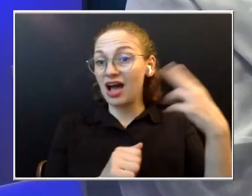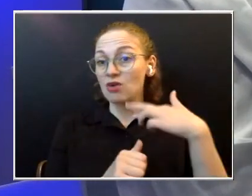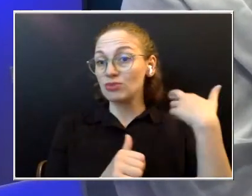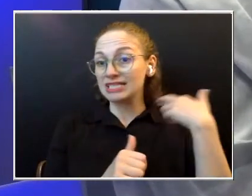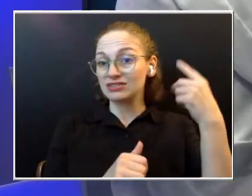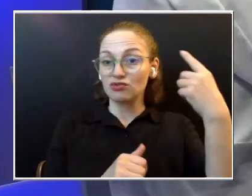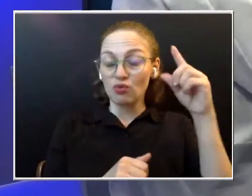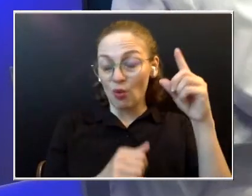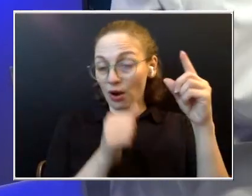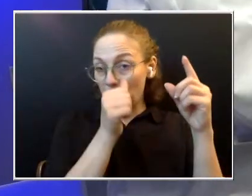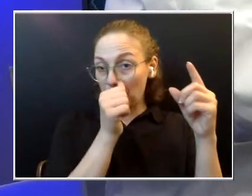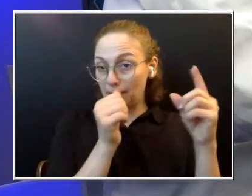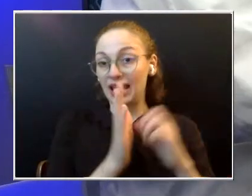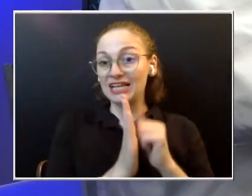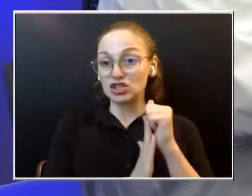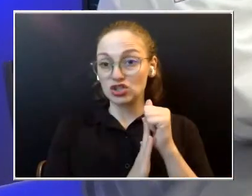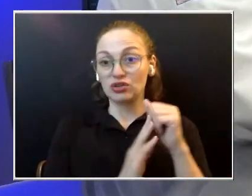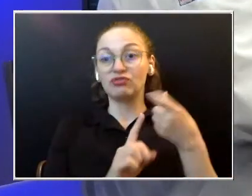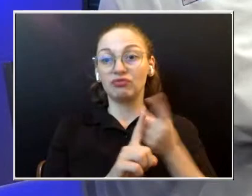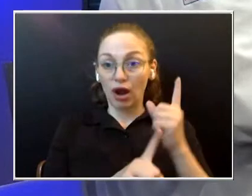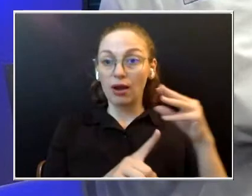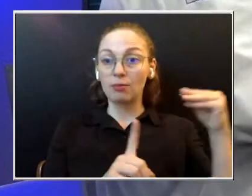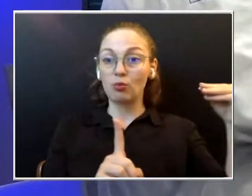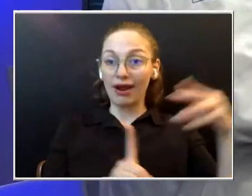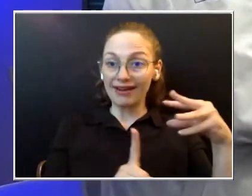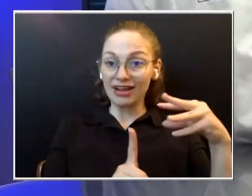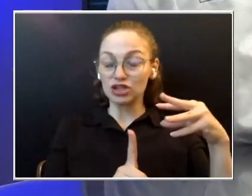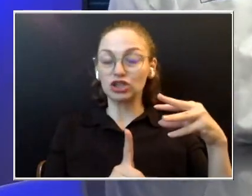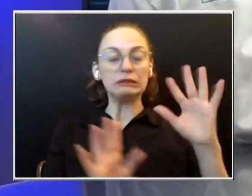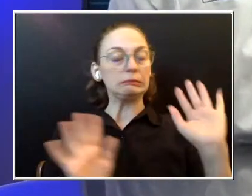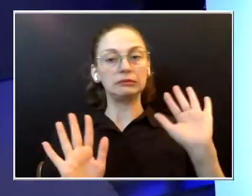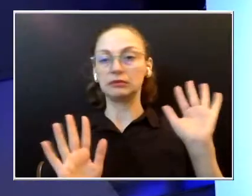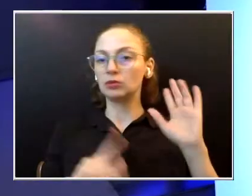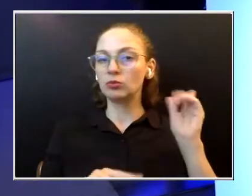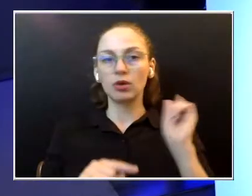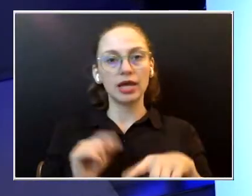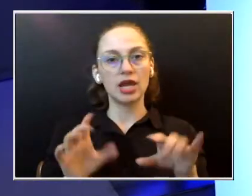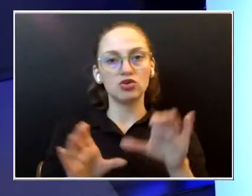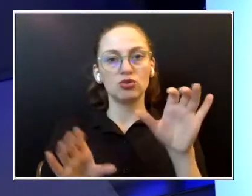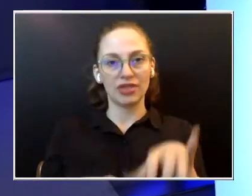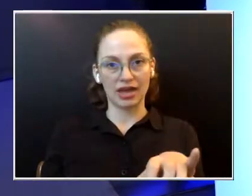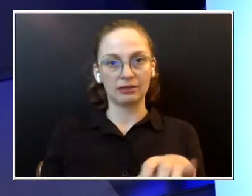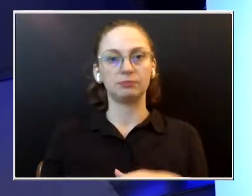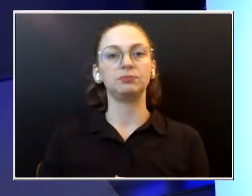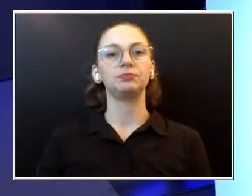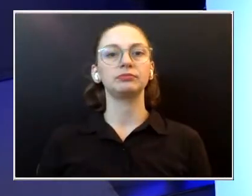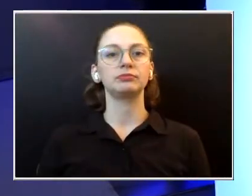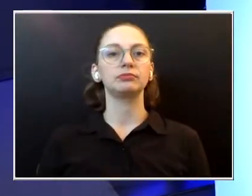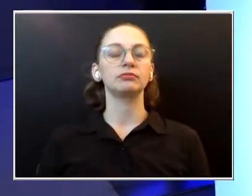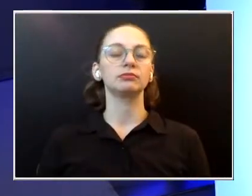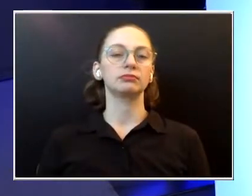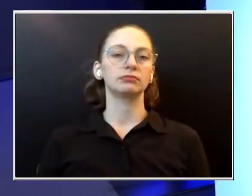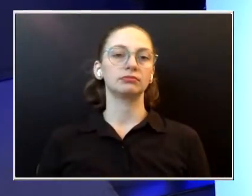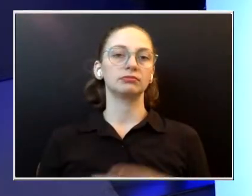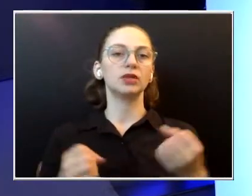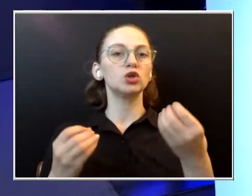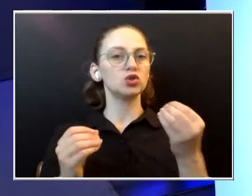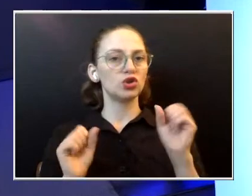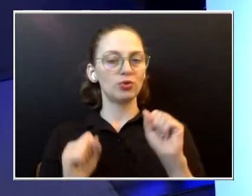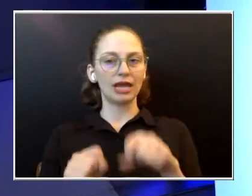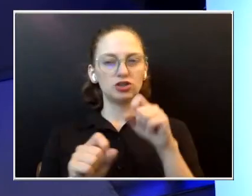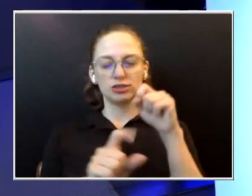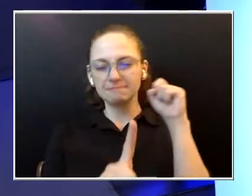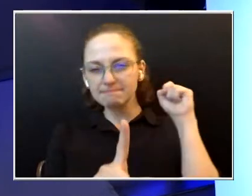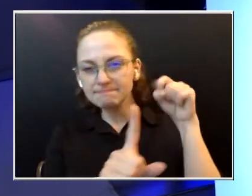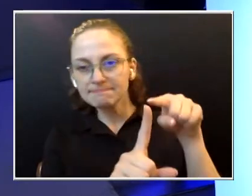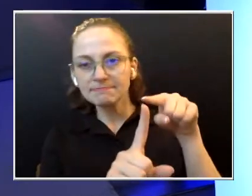cancer and hopefully limit her risk of radiation-induced secondary cancers. Because you can just go to the tumor and you don't have all that other, because you'd be bragging